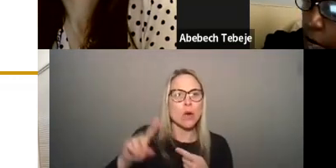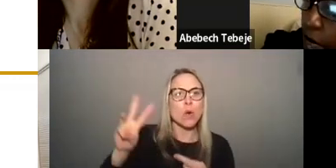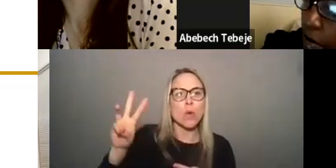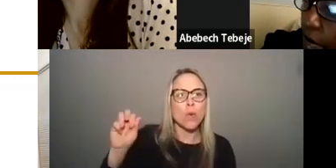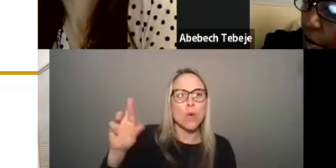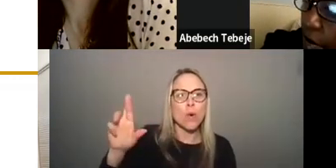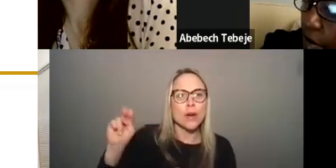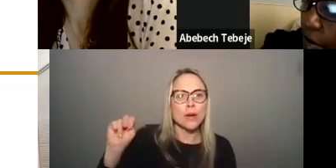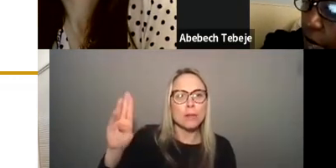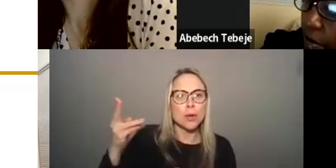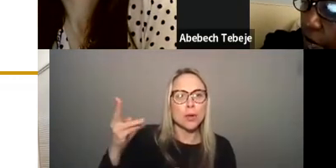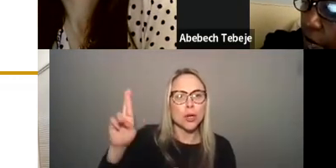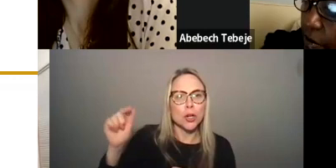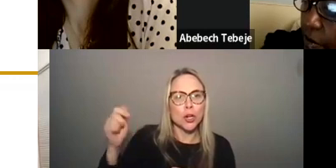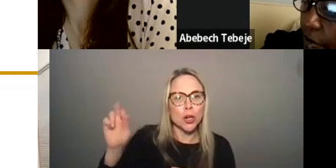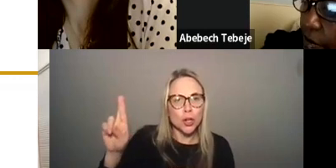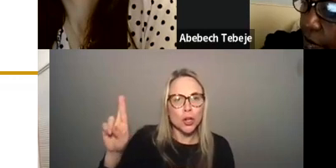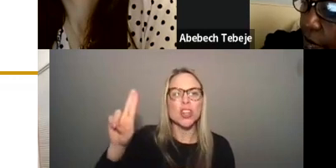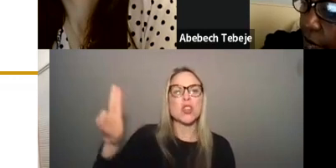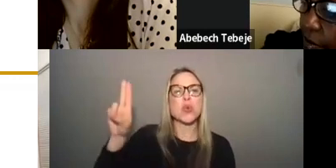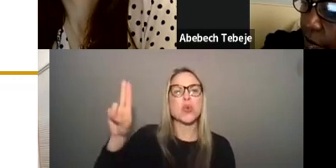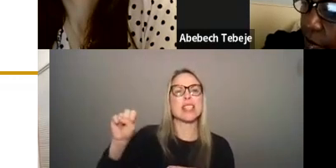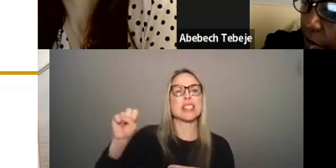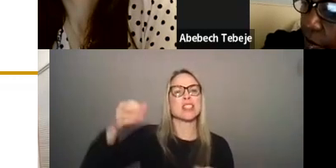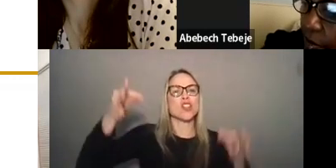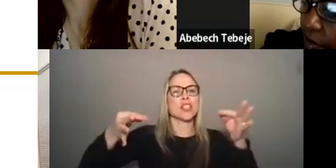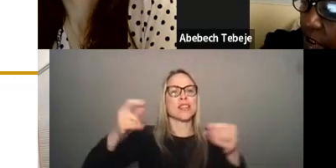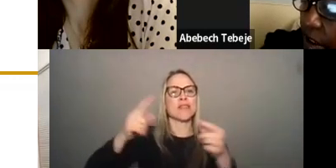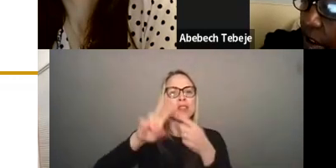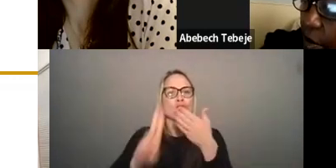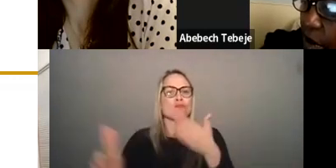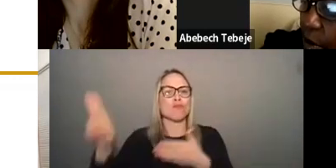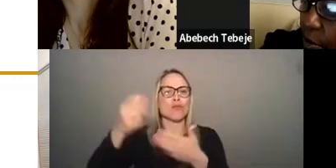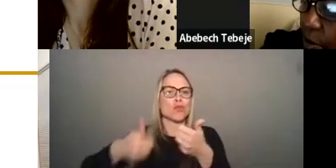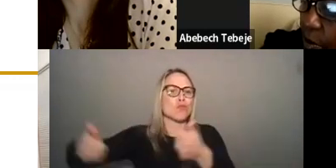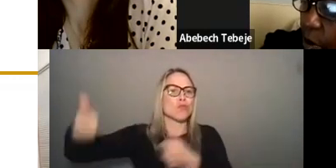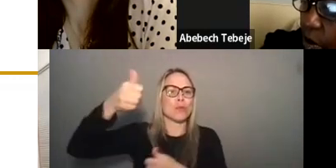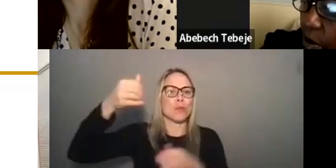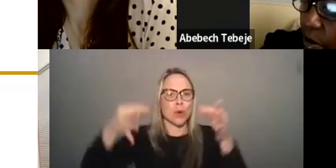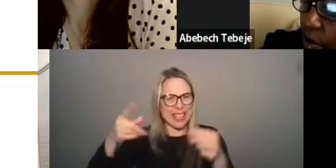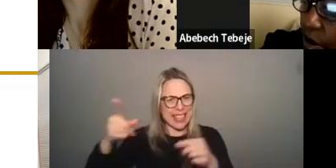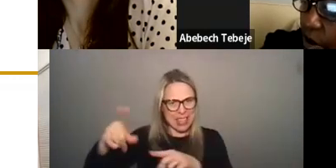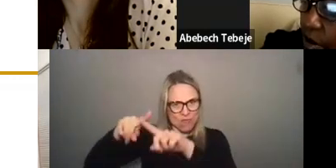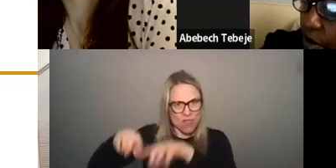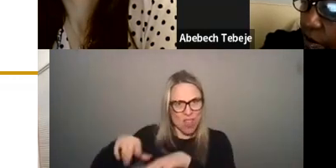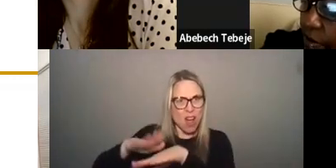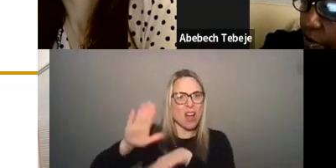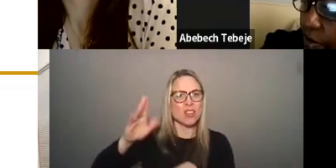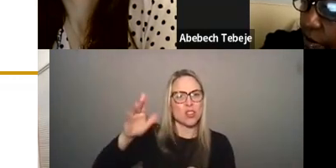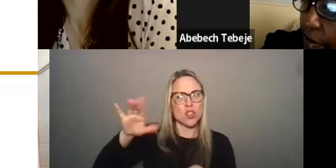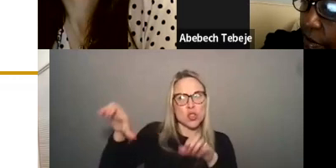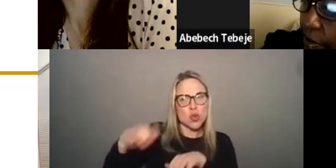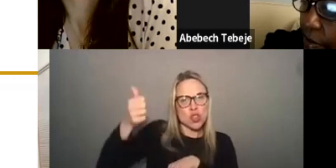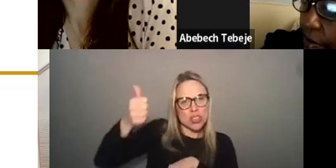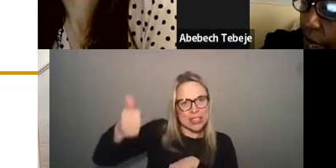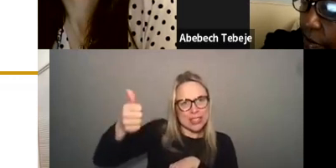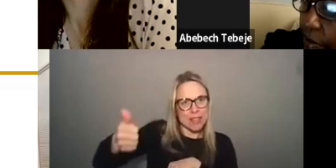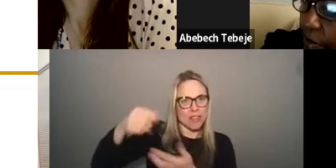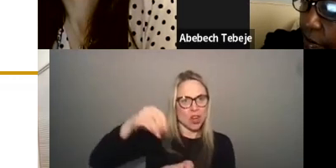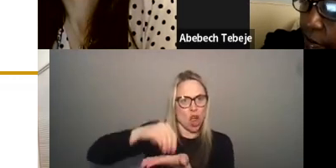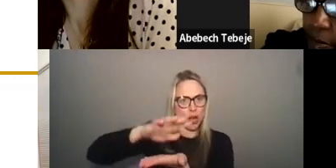Chief Justice of the U.S. Supreme Court, he relied on do-it-yourself documents. He did it